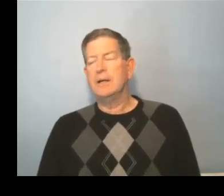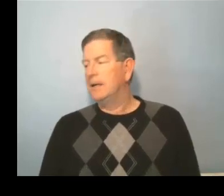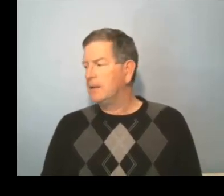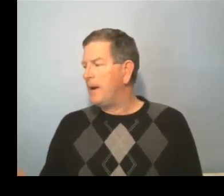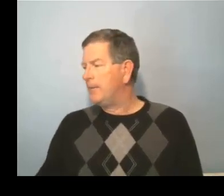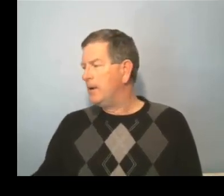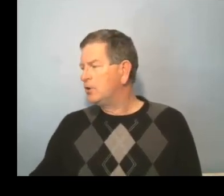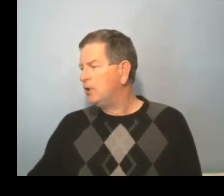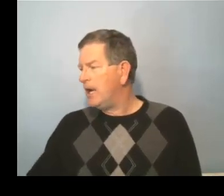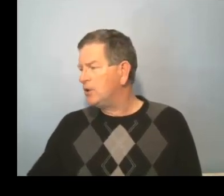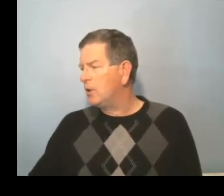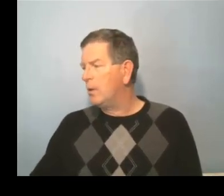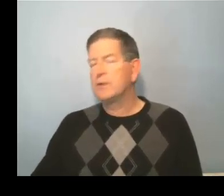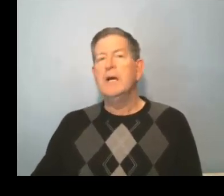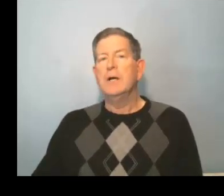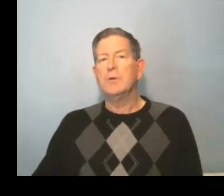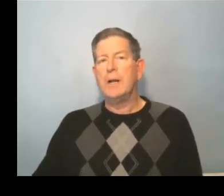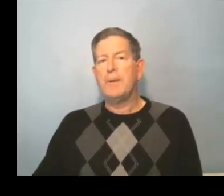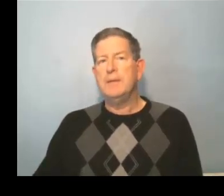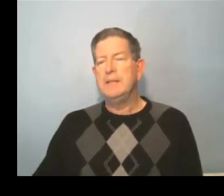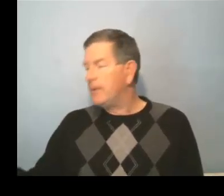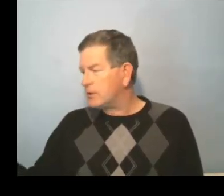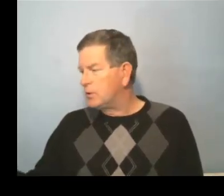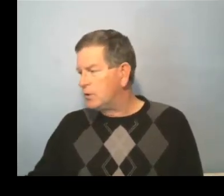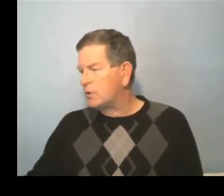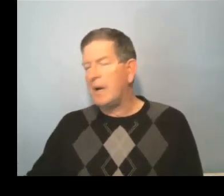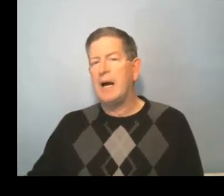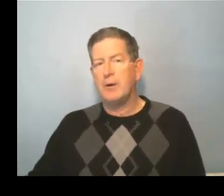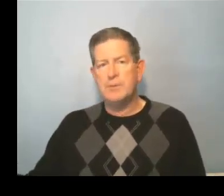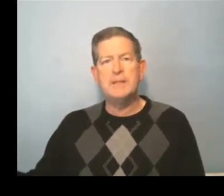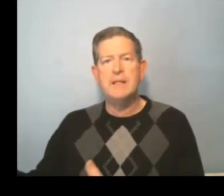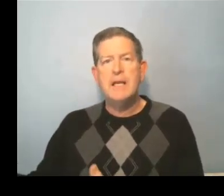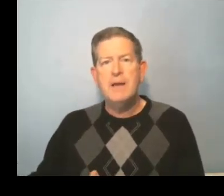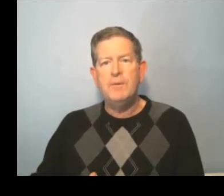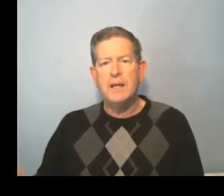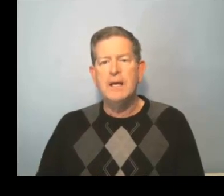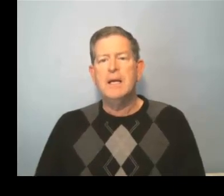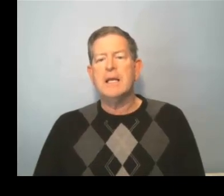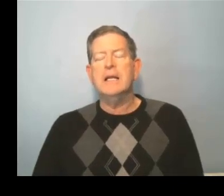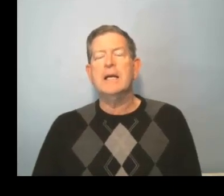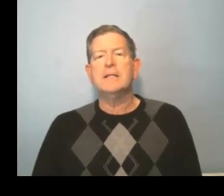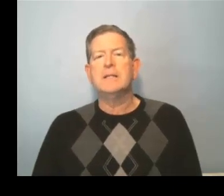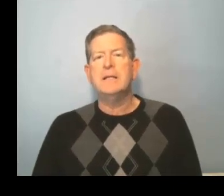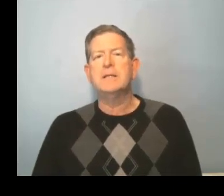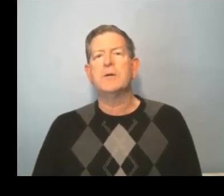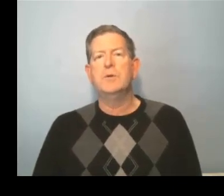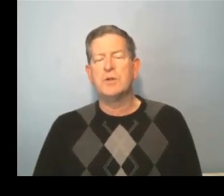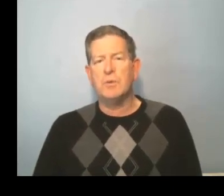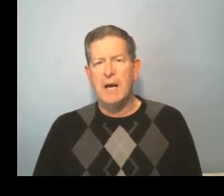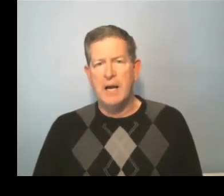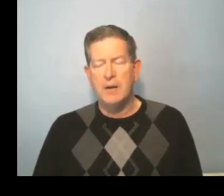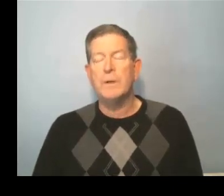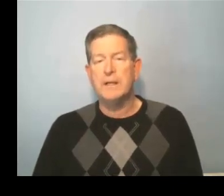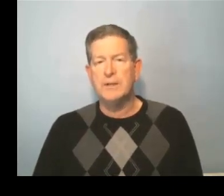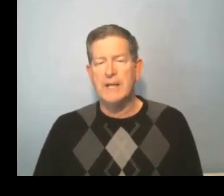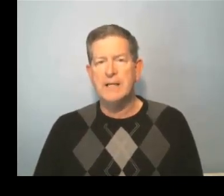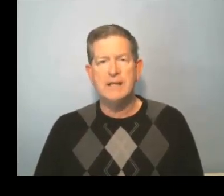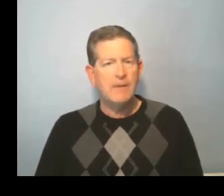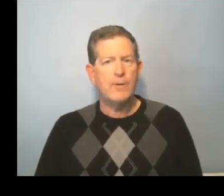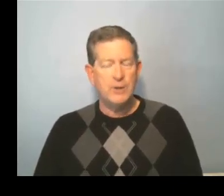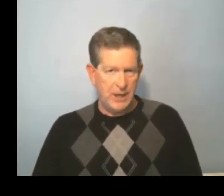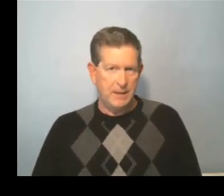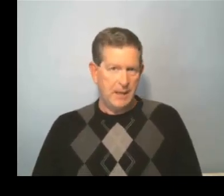expression at the bottom here has changed. It was de l'après-midi, now it's du soir, which means in the evening. Il est 6 heures du soir, one can